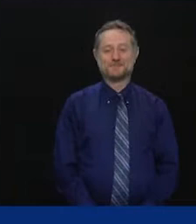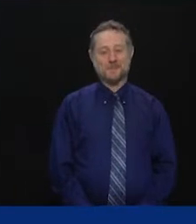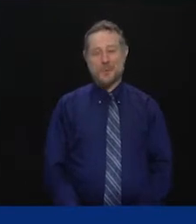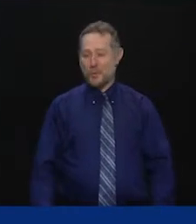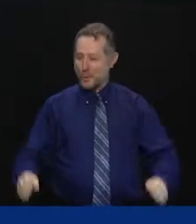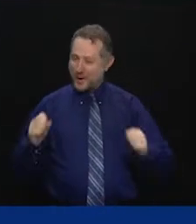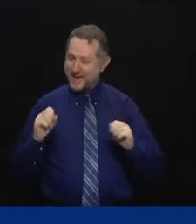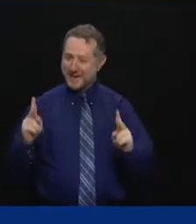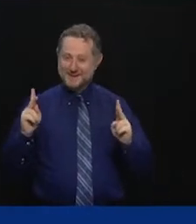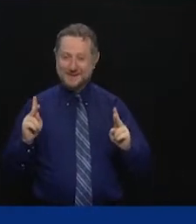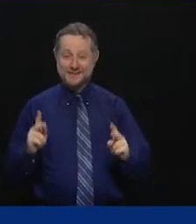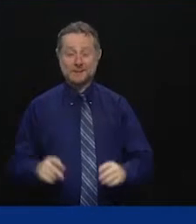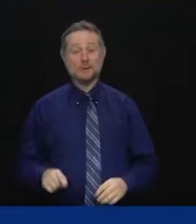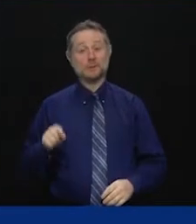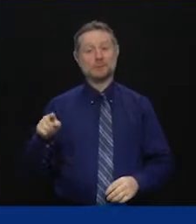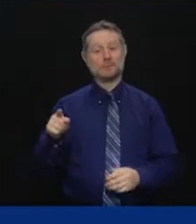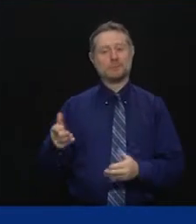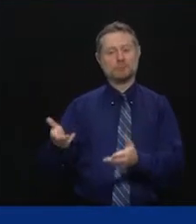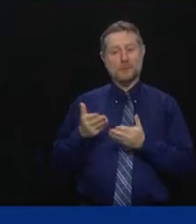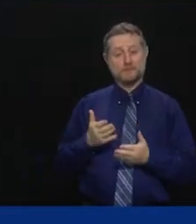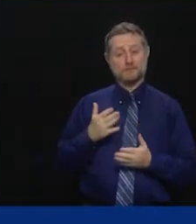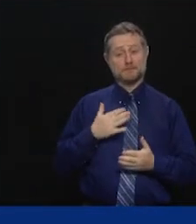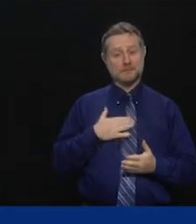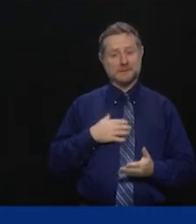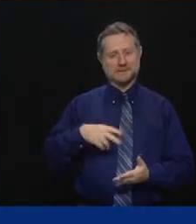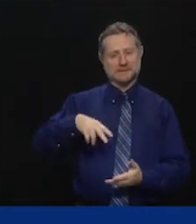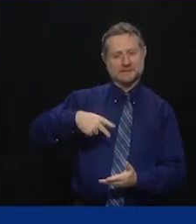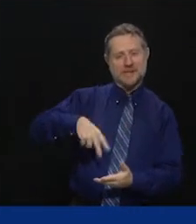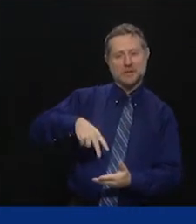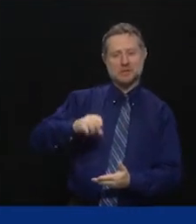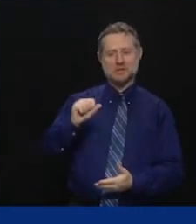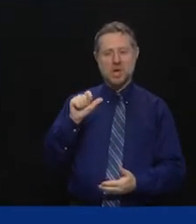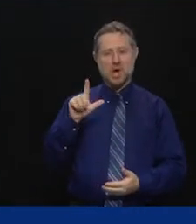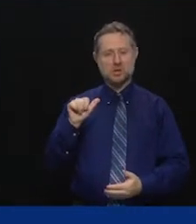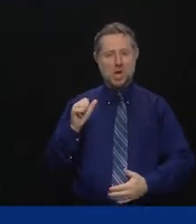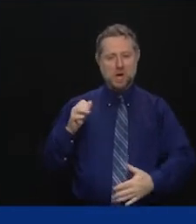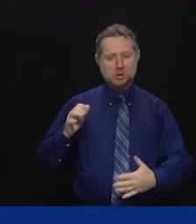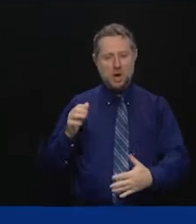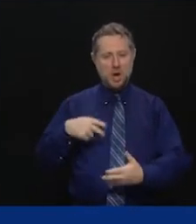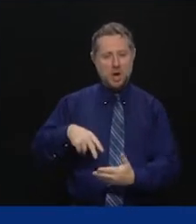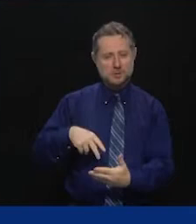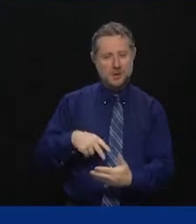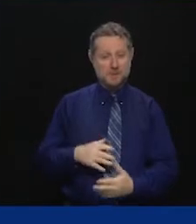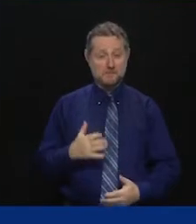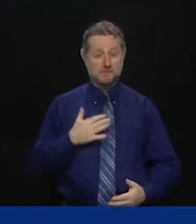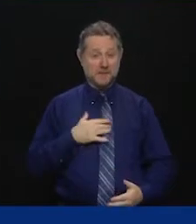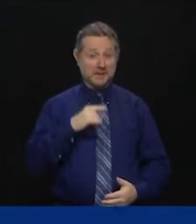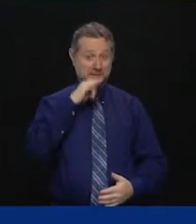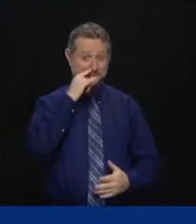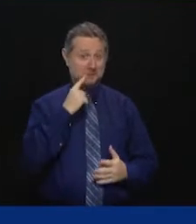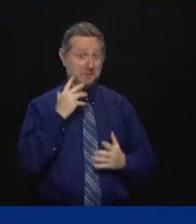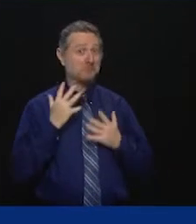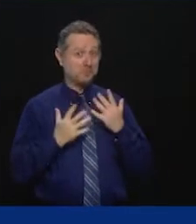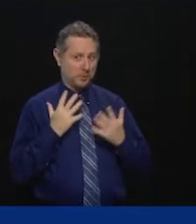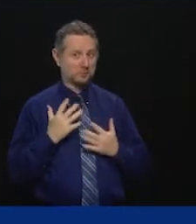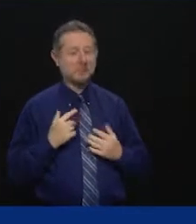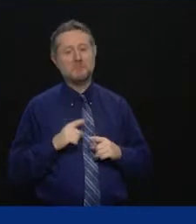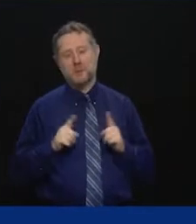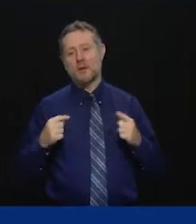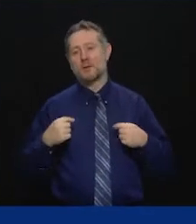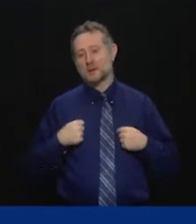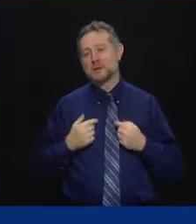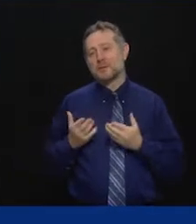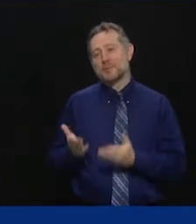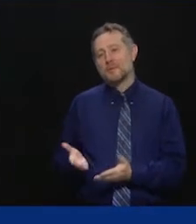You had to bring up the salsa dancing, okay? Yeah. My kids are like, you really did that? It's like, when you're in the Bronx, you do as